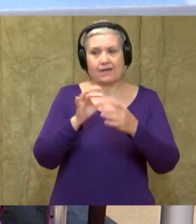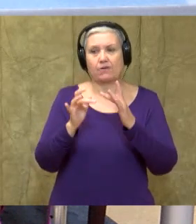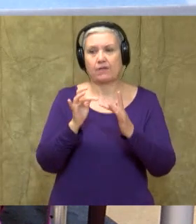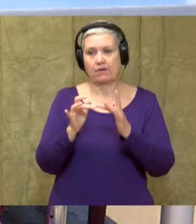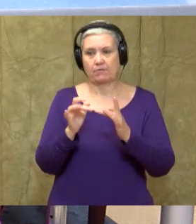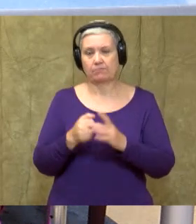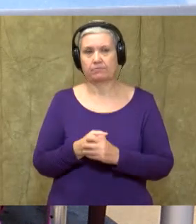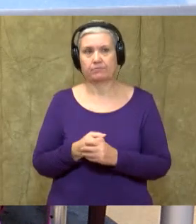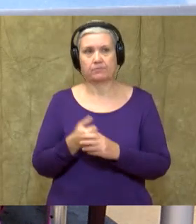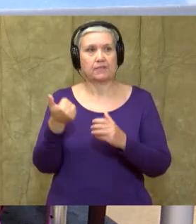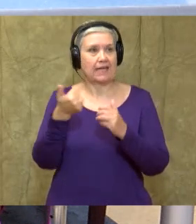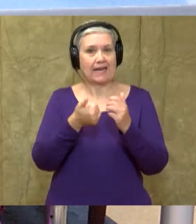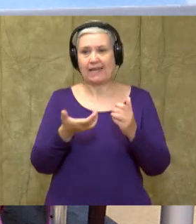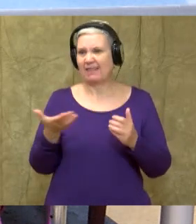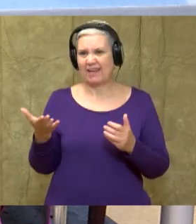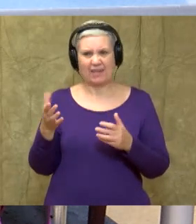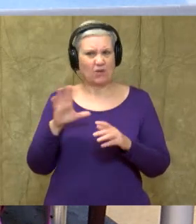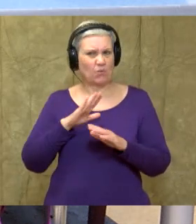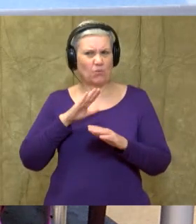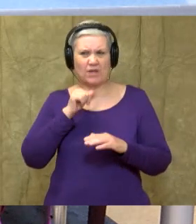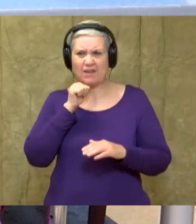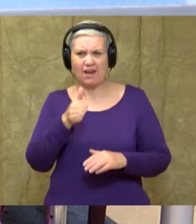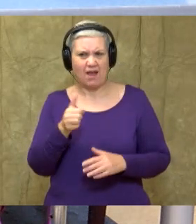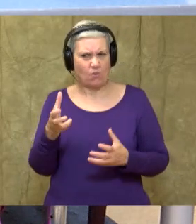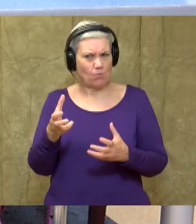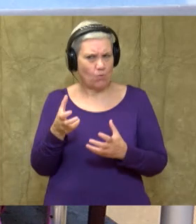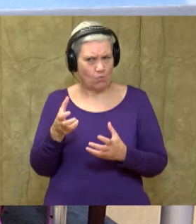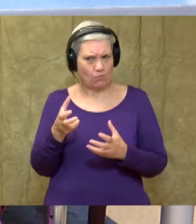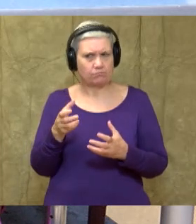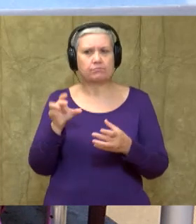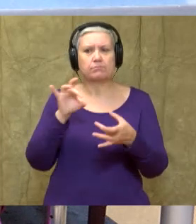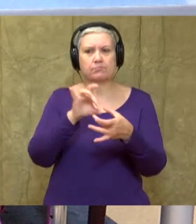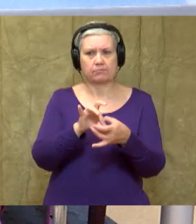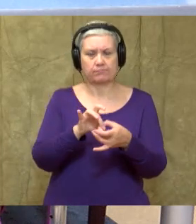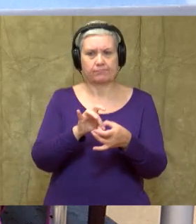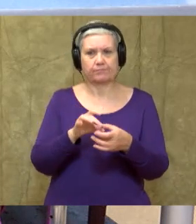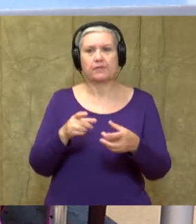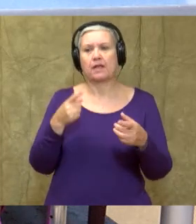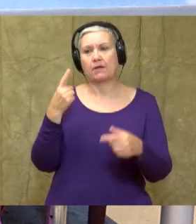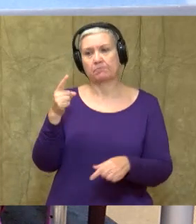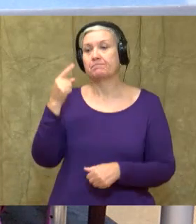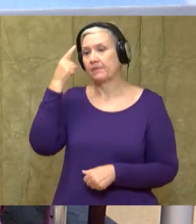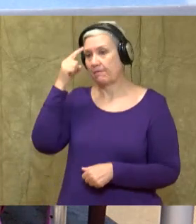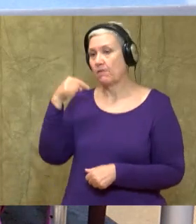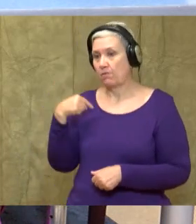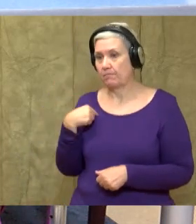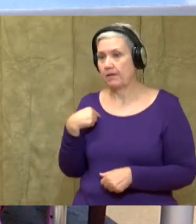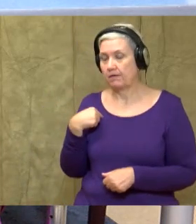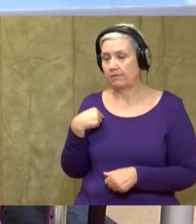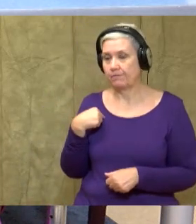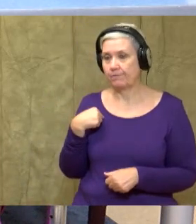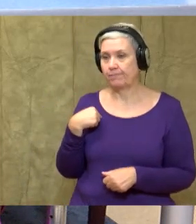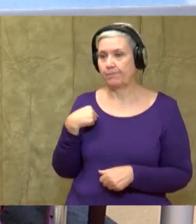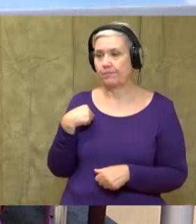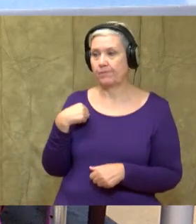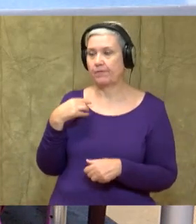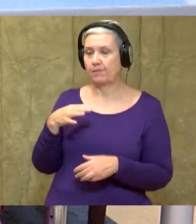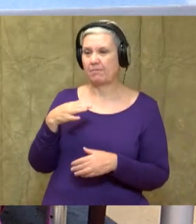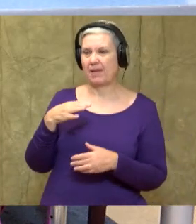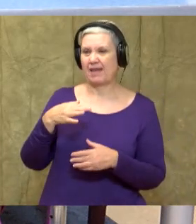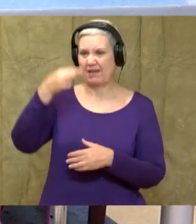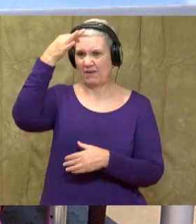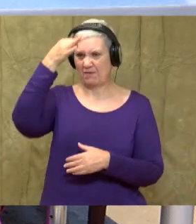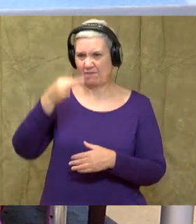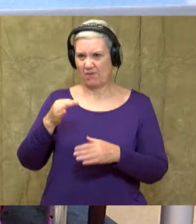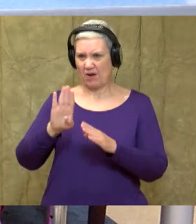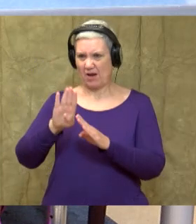you think of any devices? I know for me, I would not want my front door